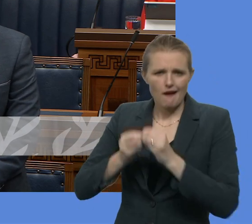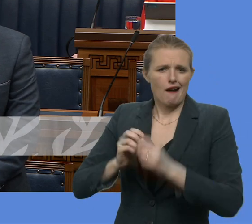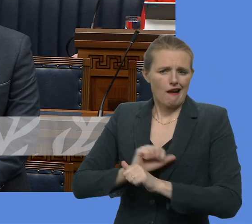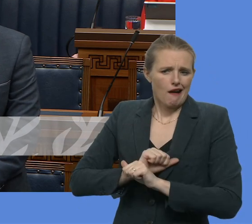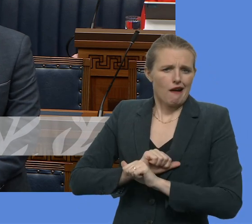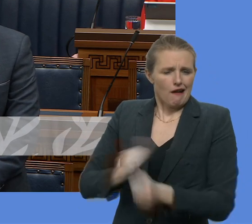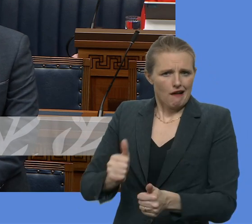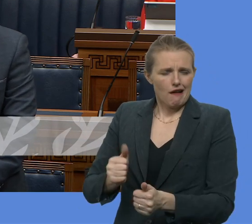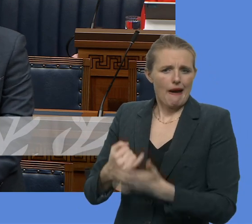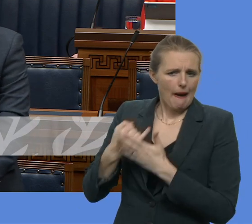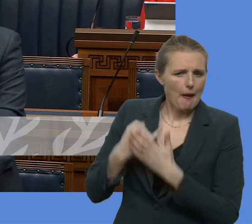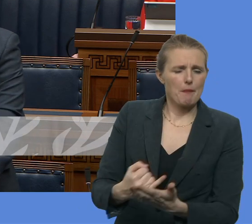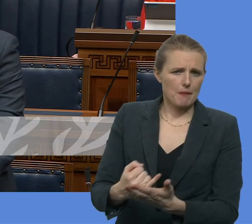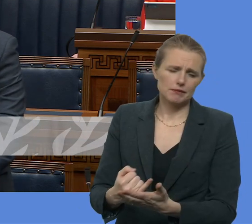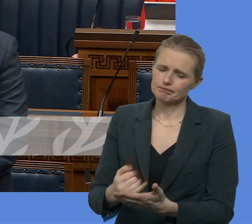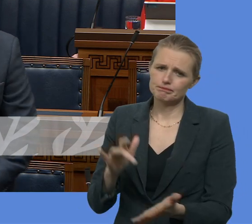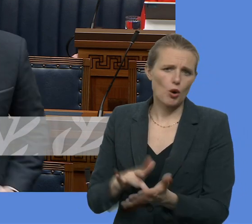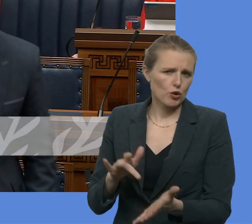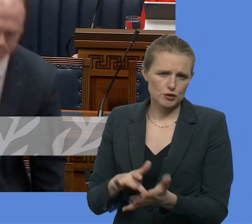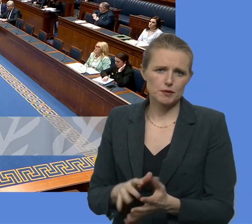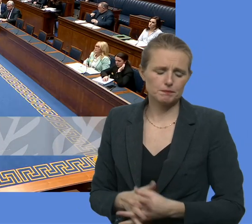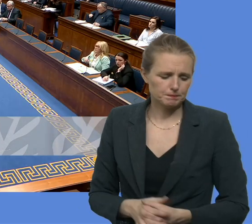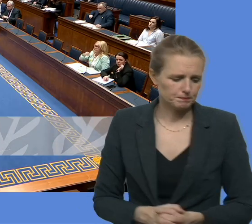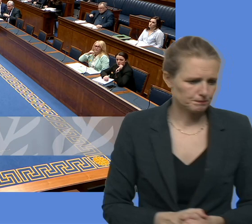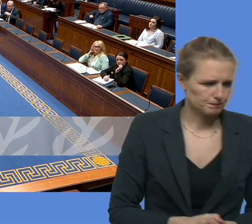that real and meaningful help to people in Northern Ireland.